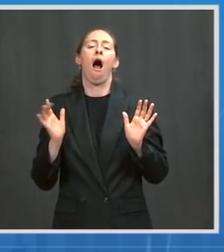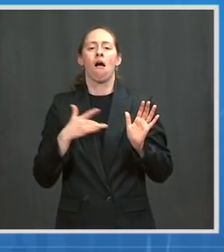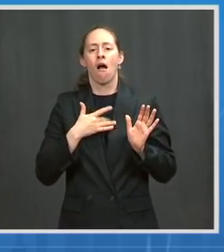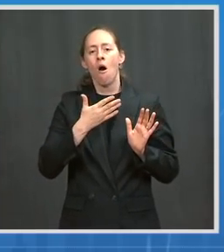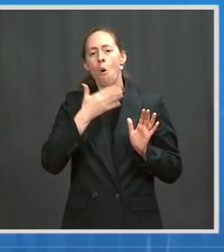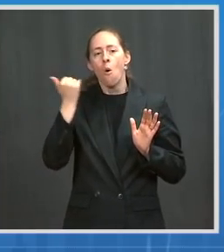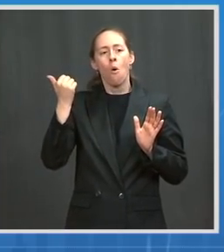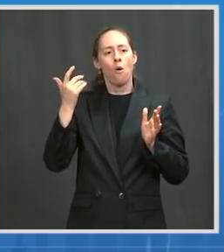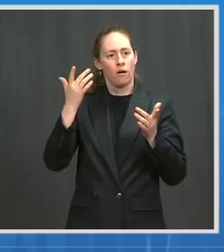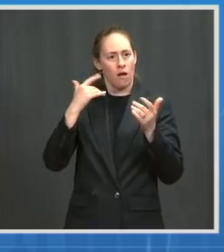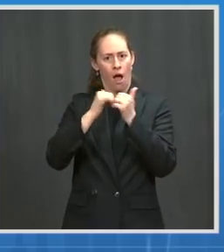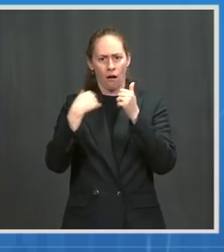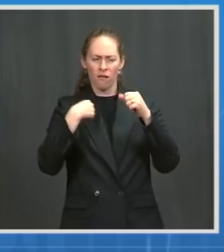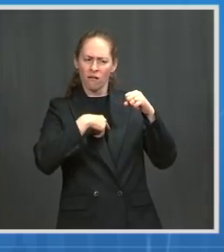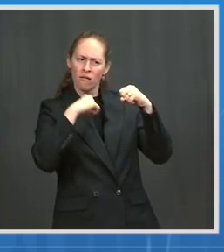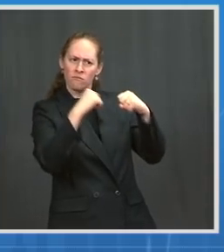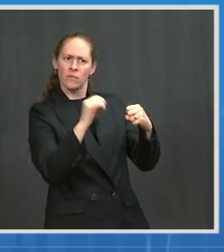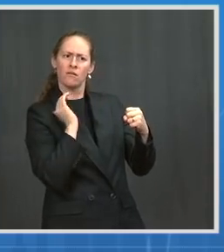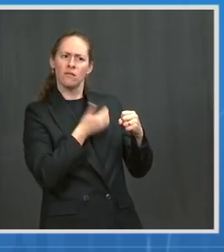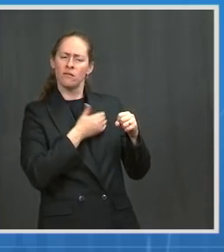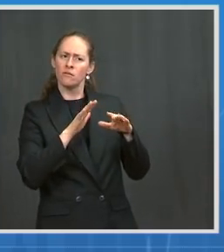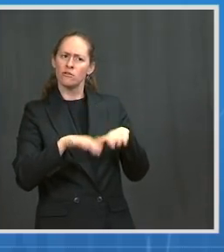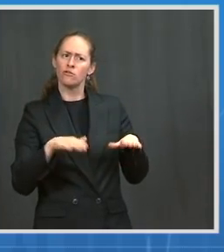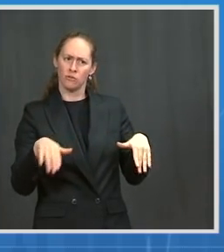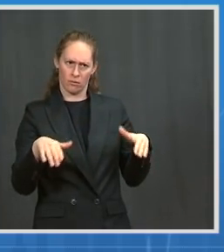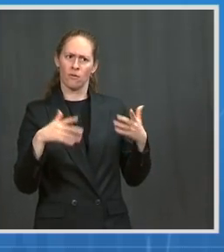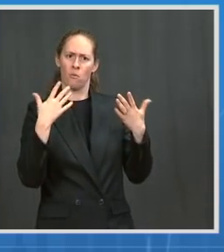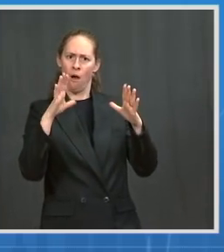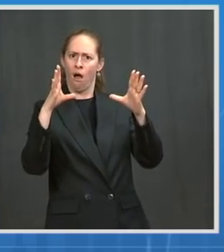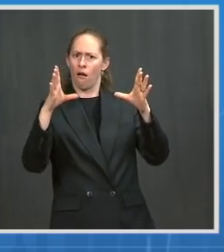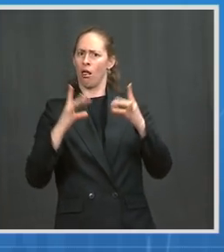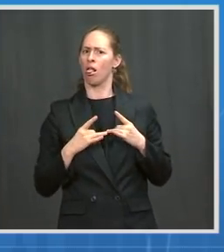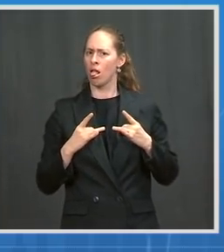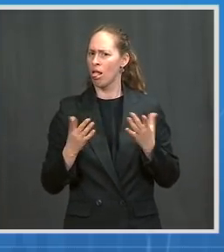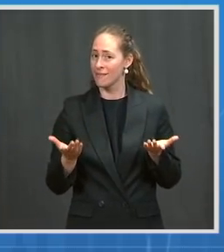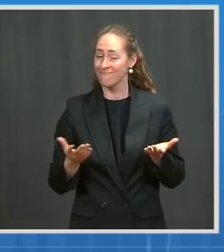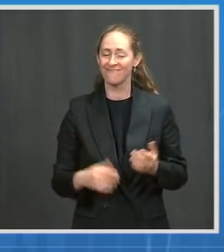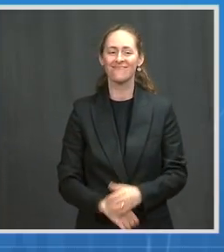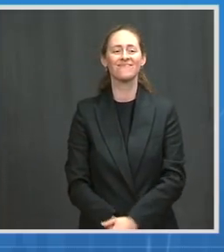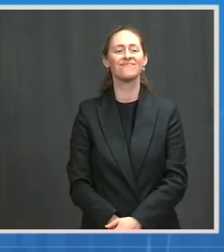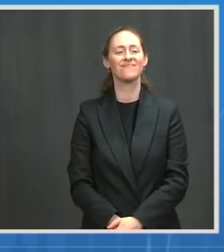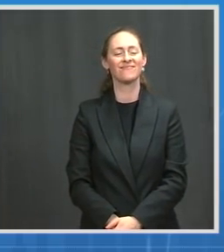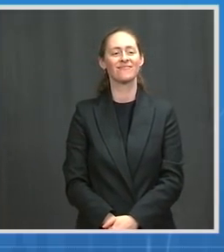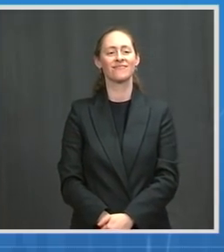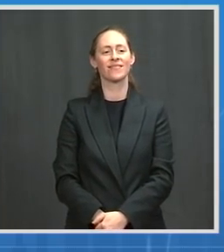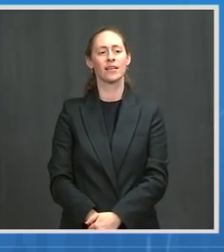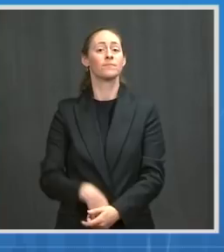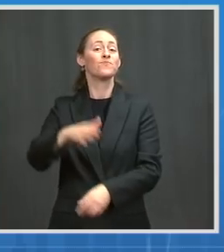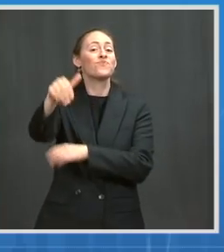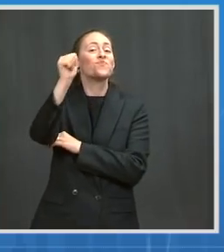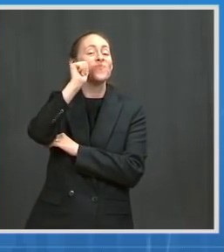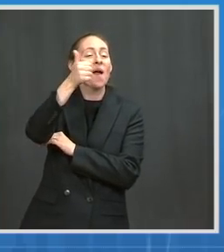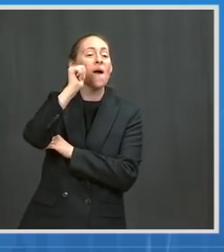teens, and young adults from COVID-19 and its complications. Tomorrow,